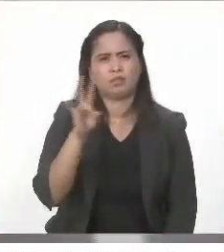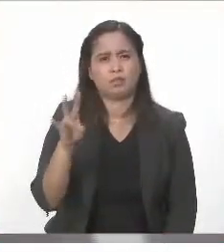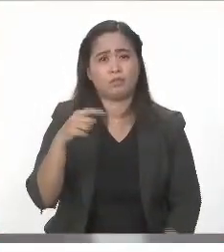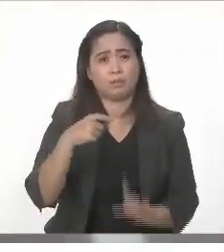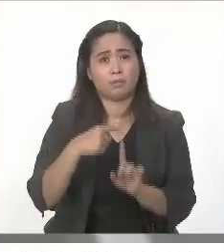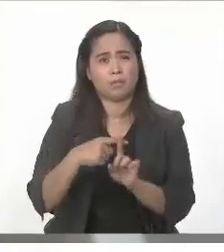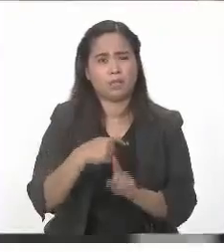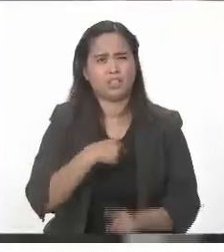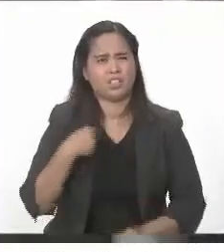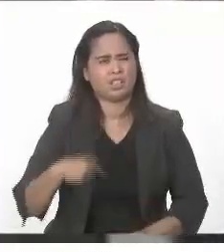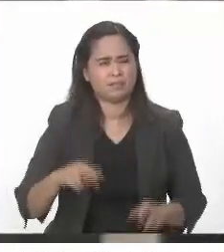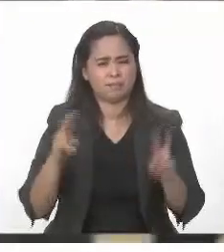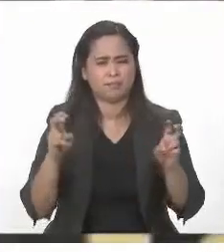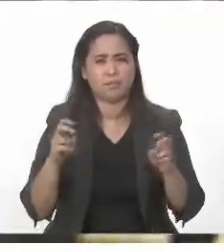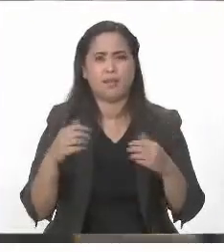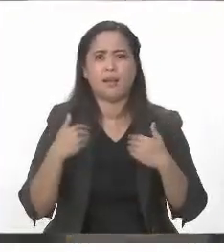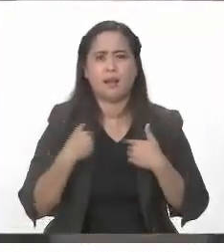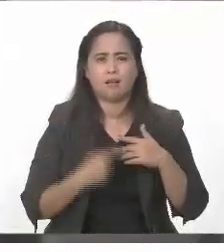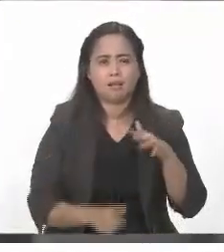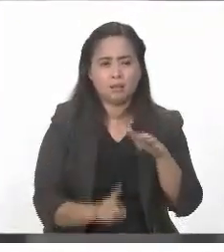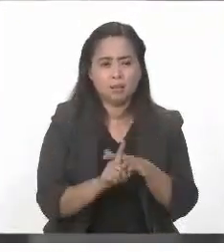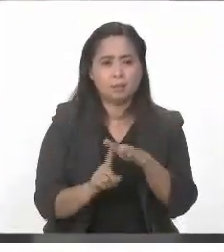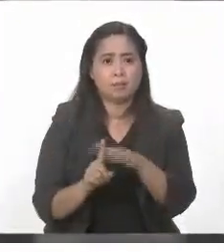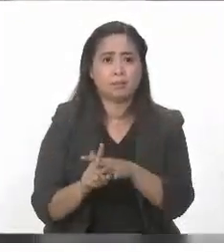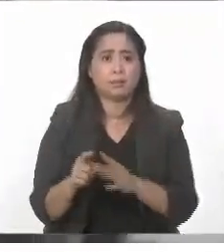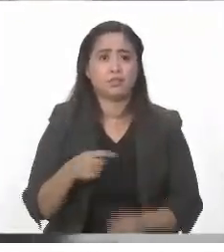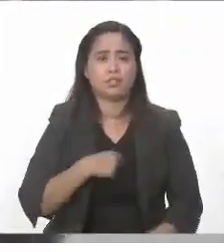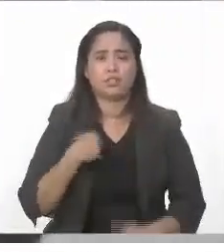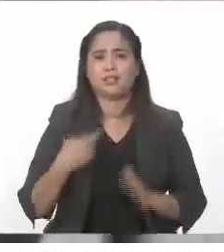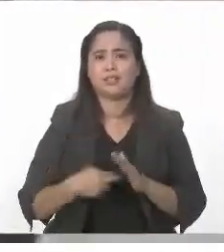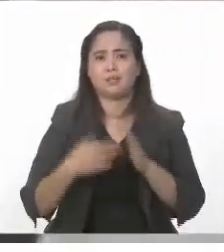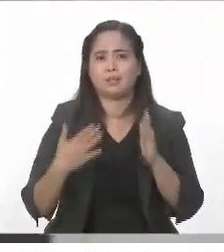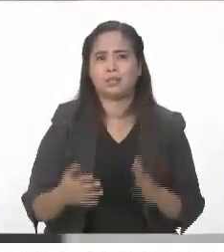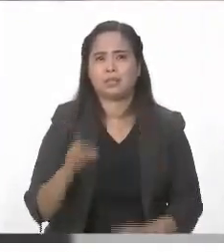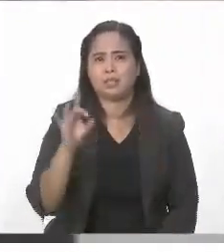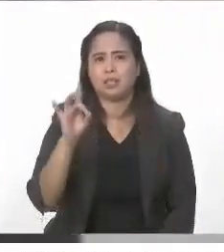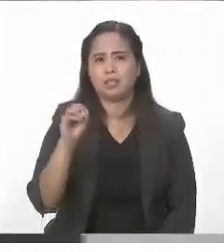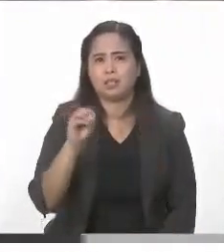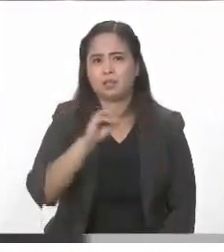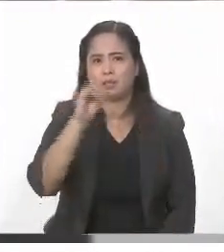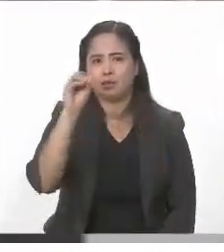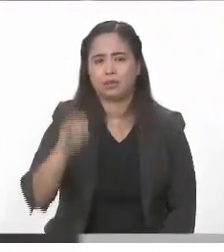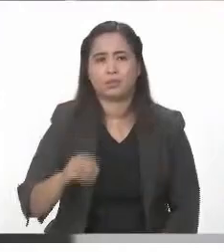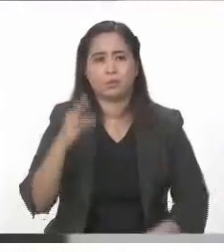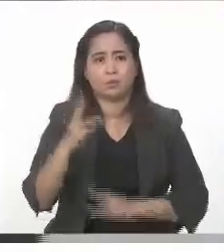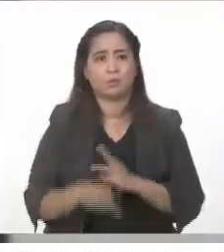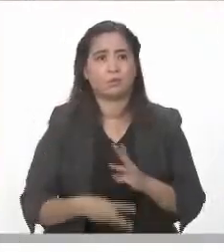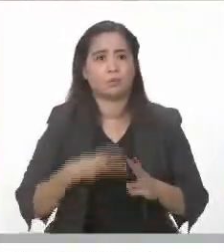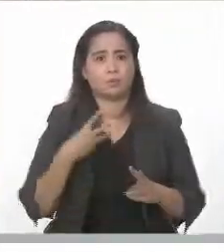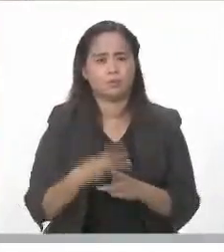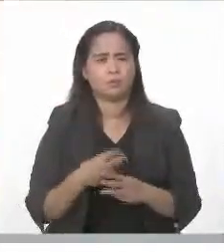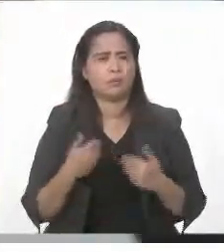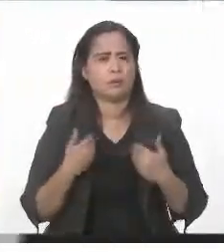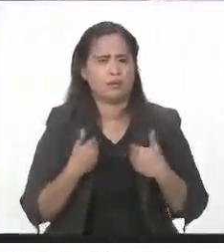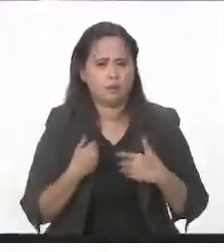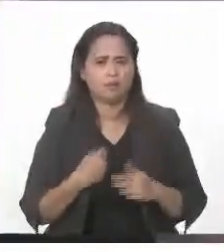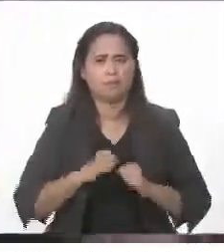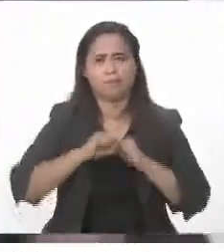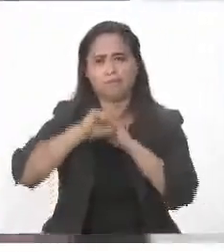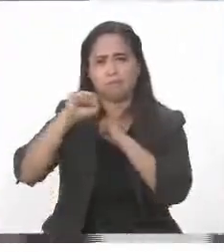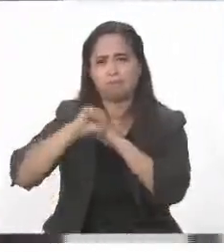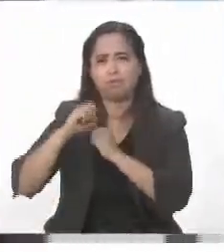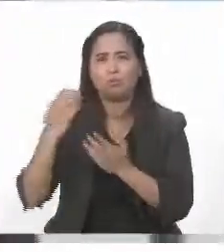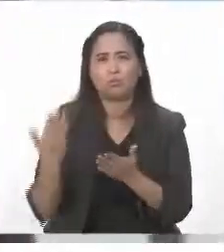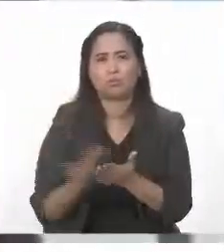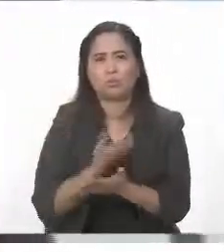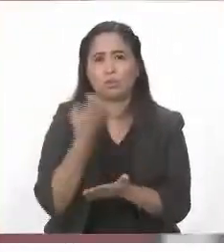G77+China is a group of developing and emerging countries representing 80% of the global population. The summit aims to promote a new economic